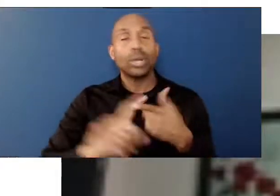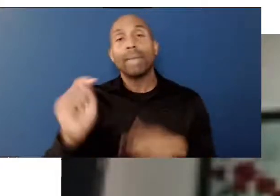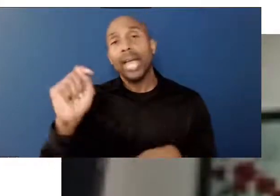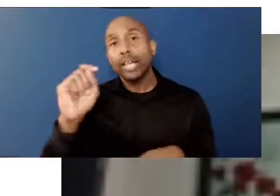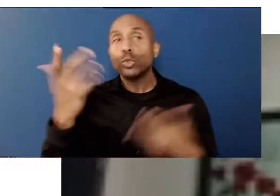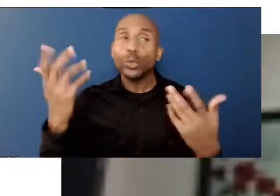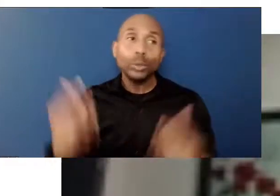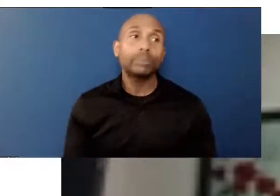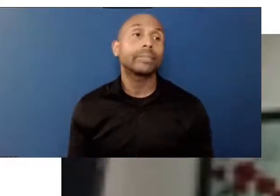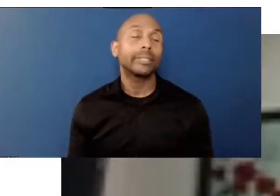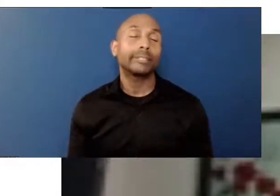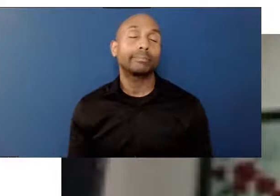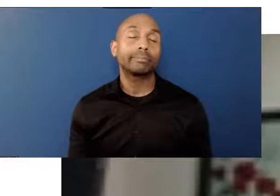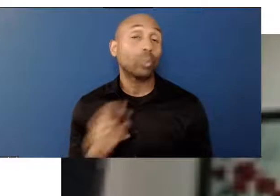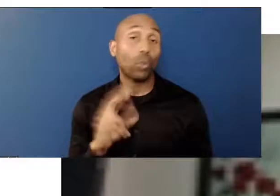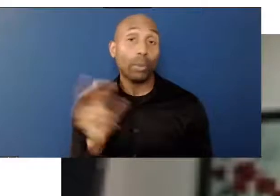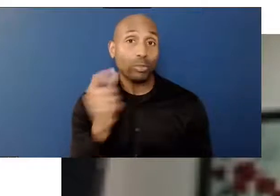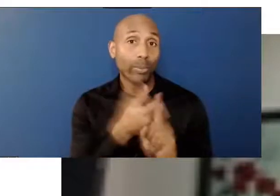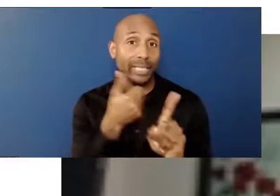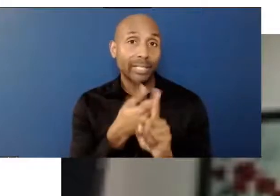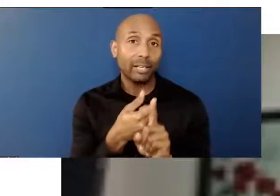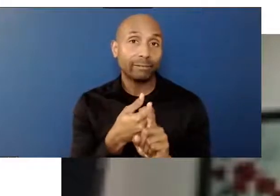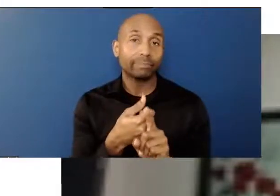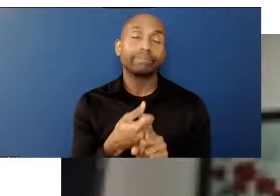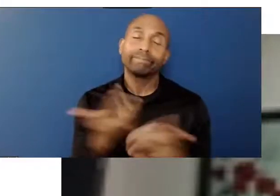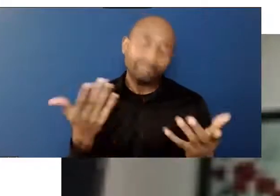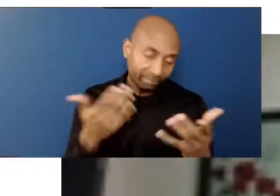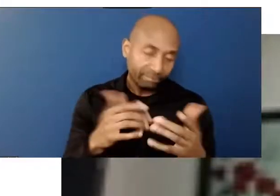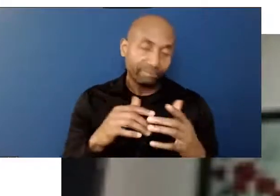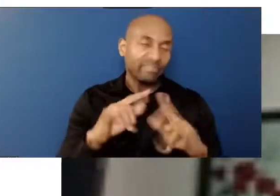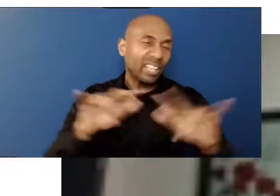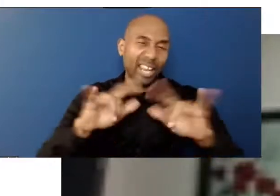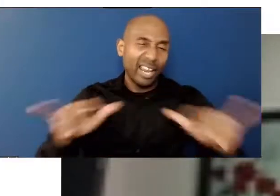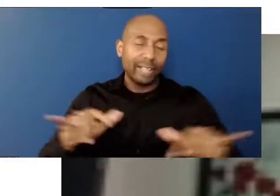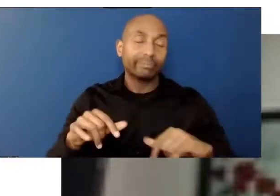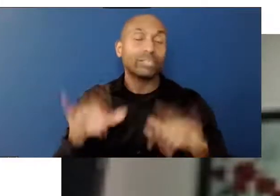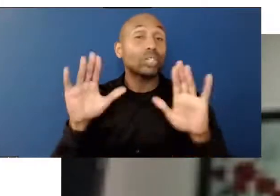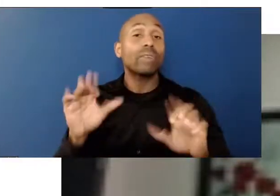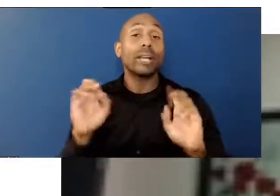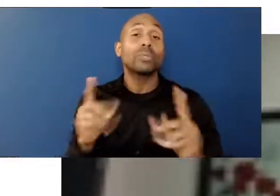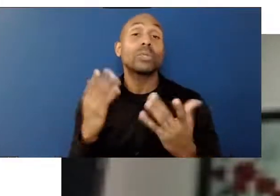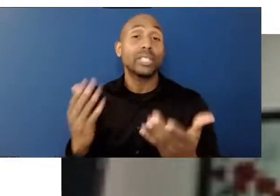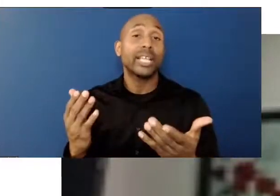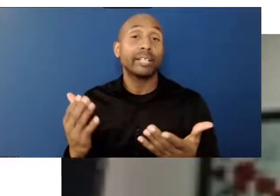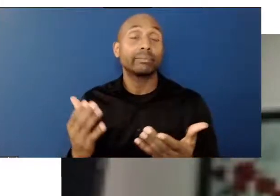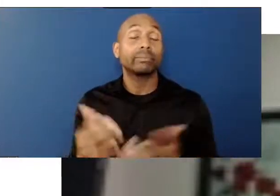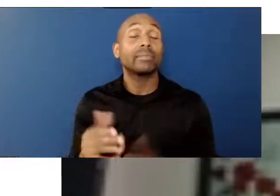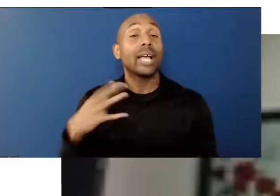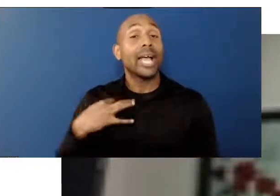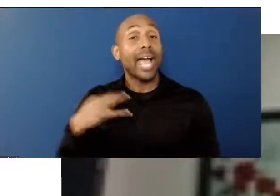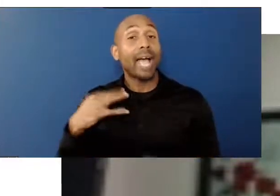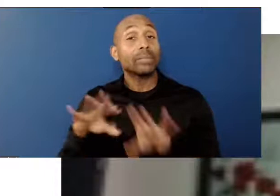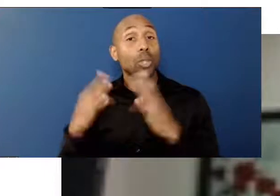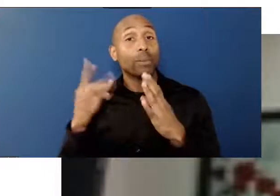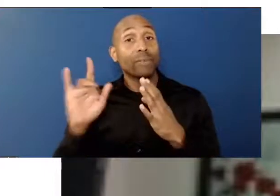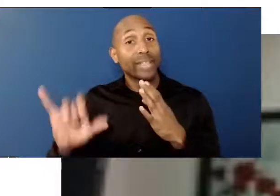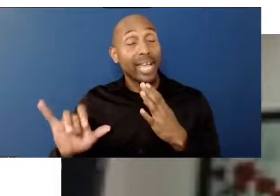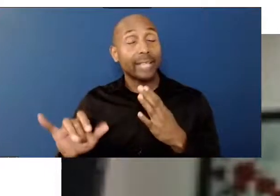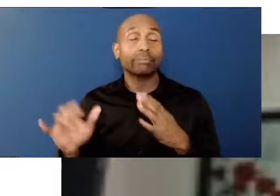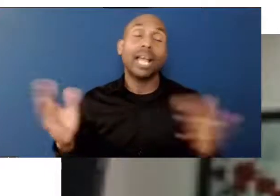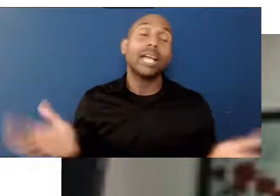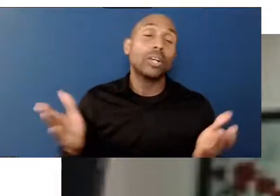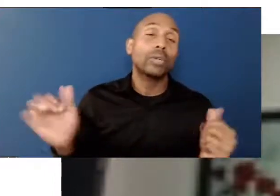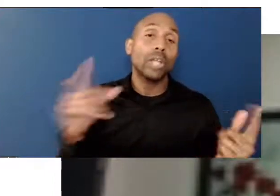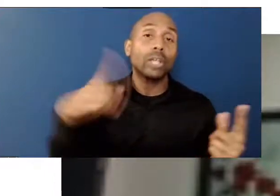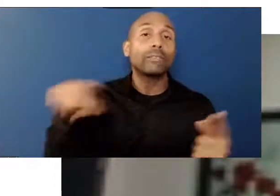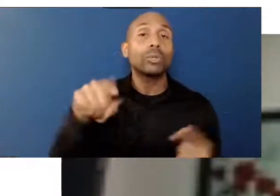great opportunities there, and I think they'll be they're open right now. And again, encourage folks to contact CCH